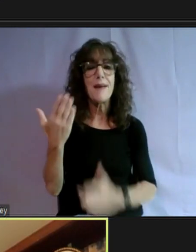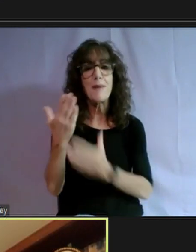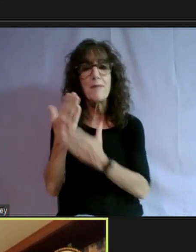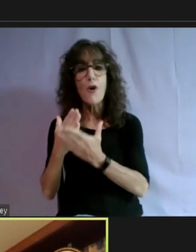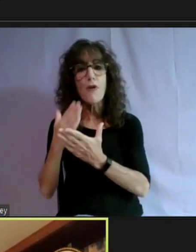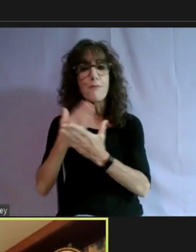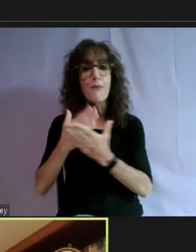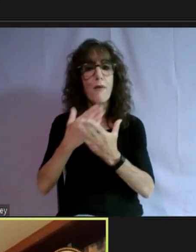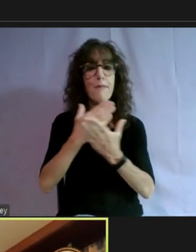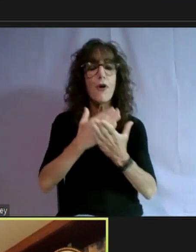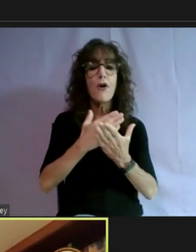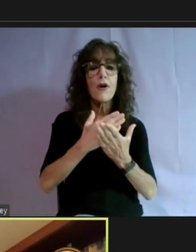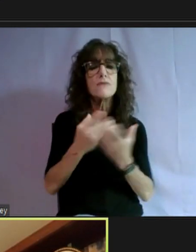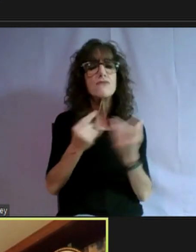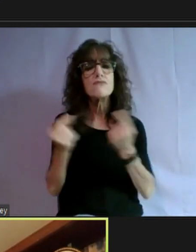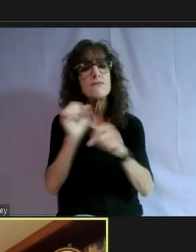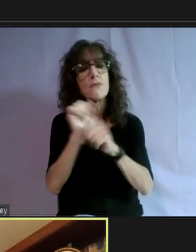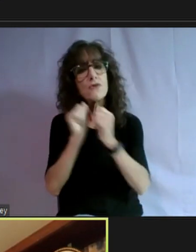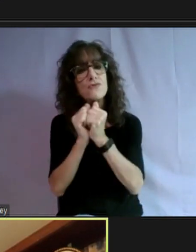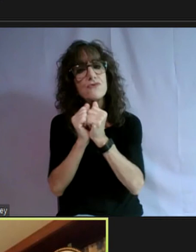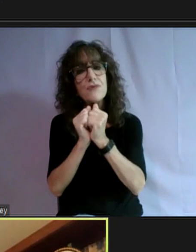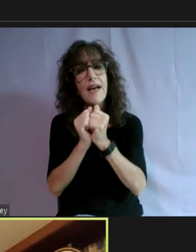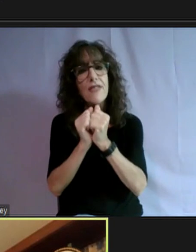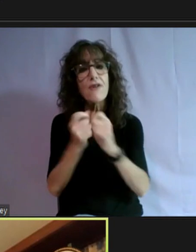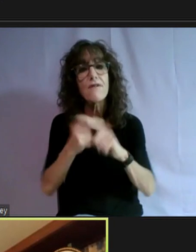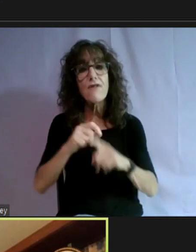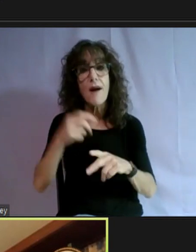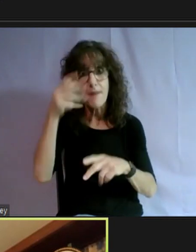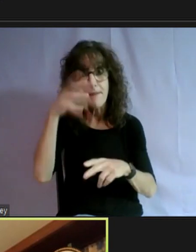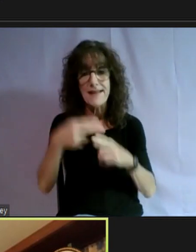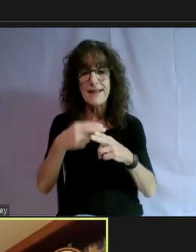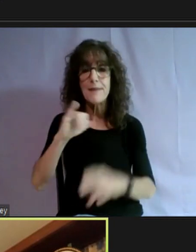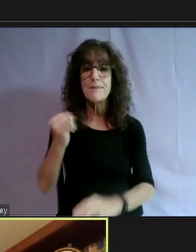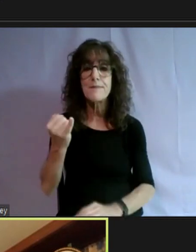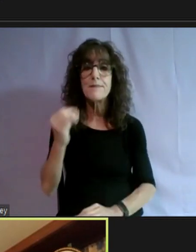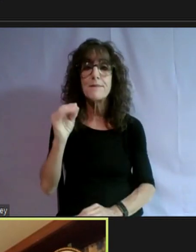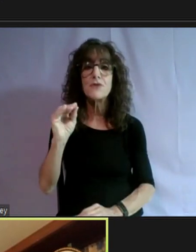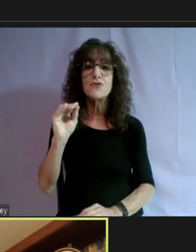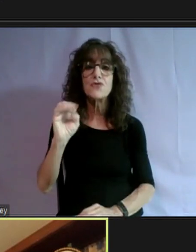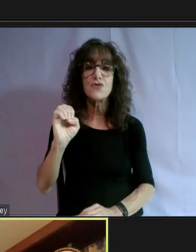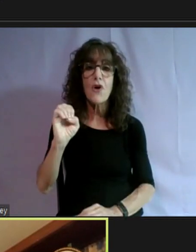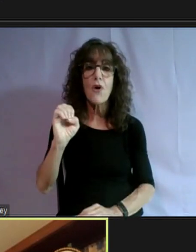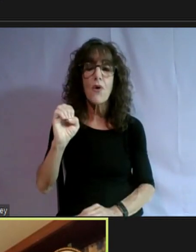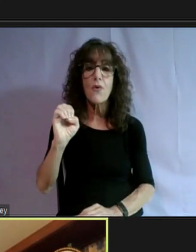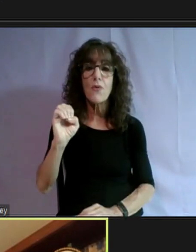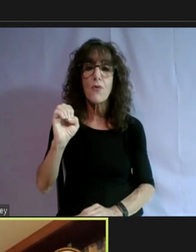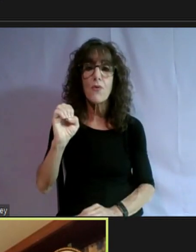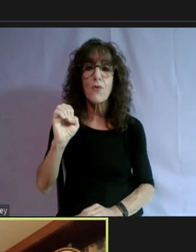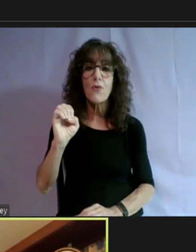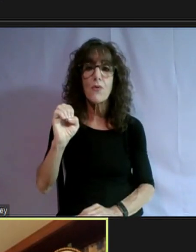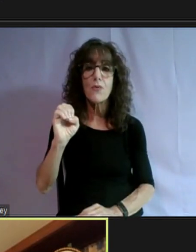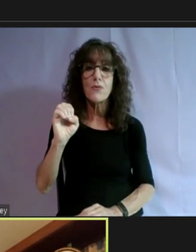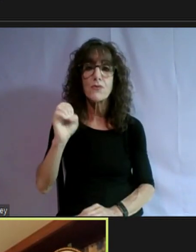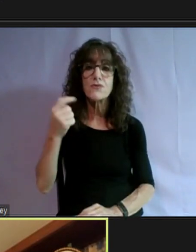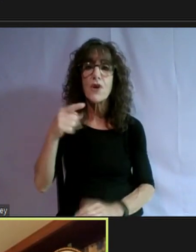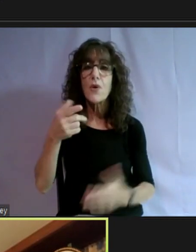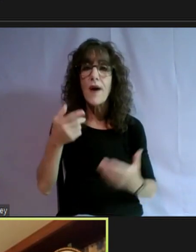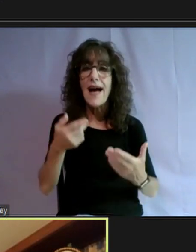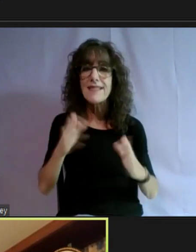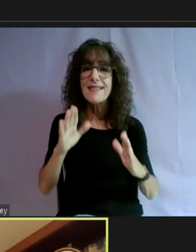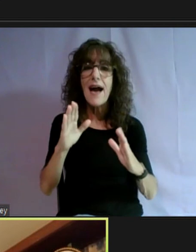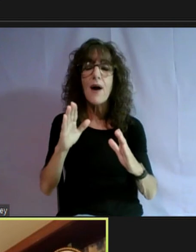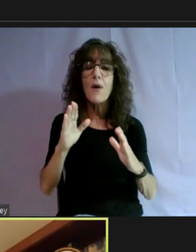we do to work together? This is from Joe, so that you allow my movie theaters to reopen